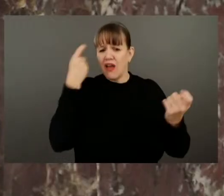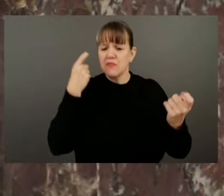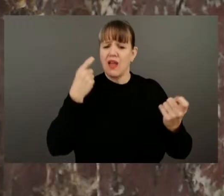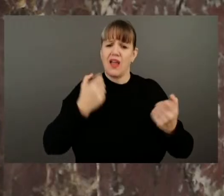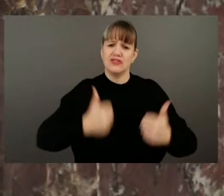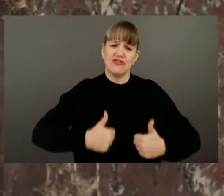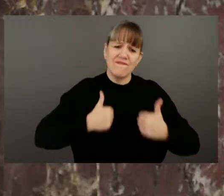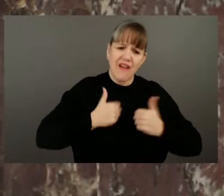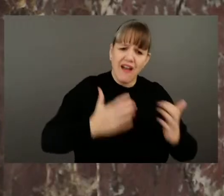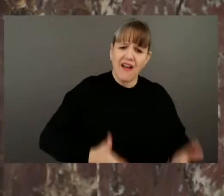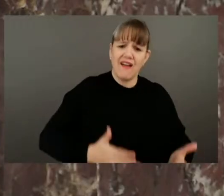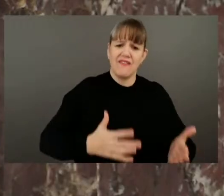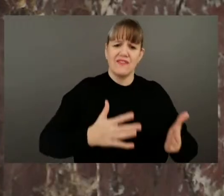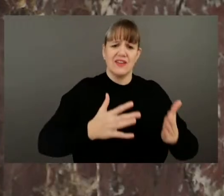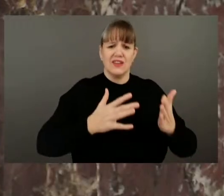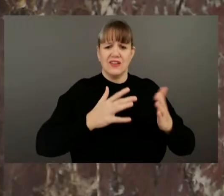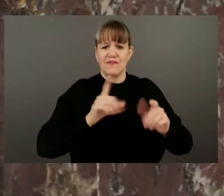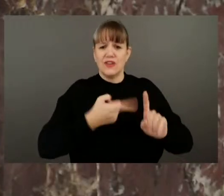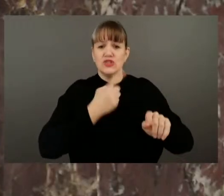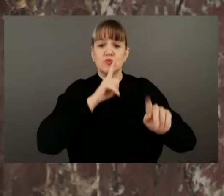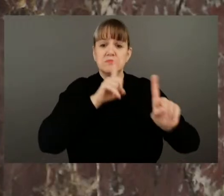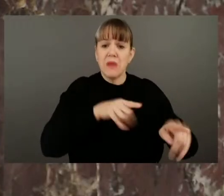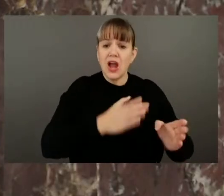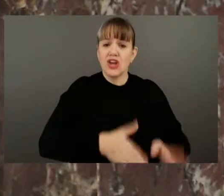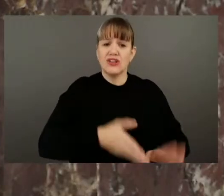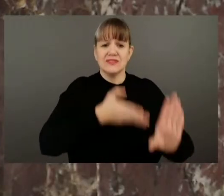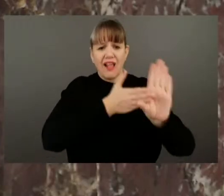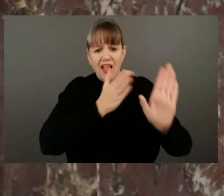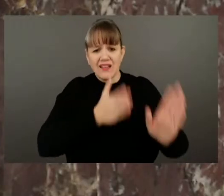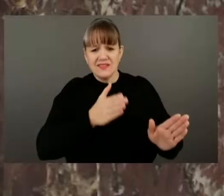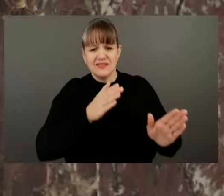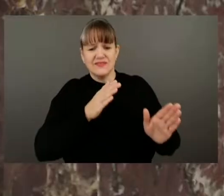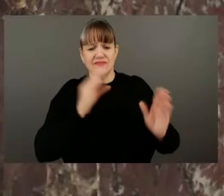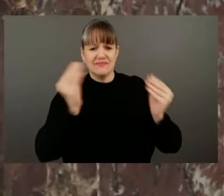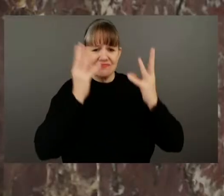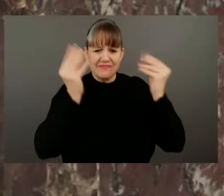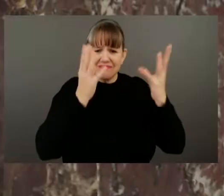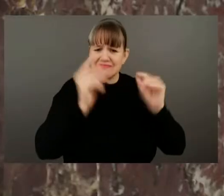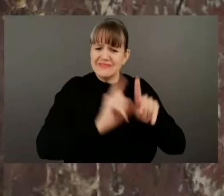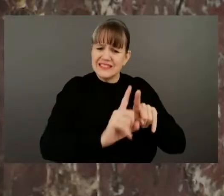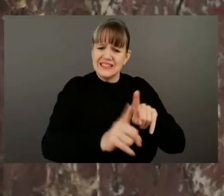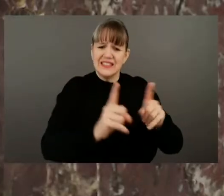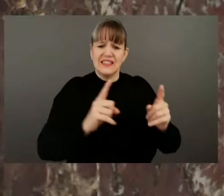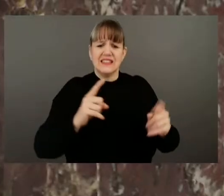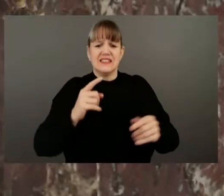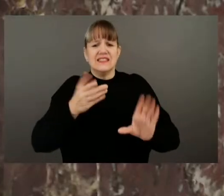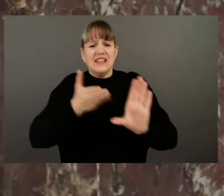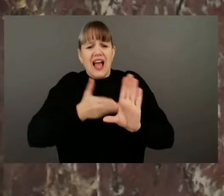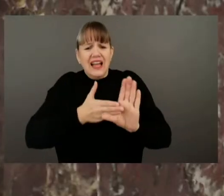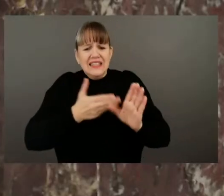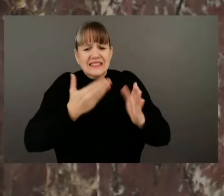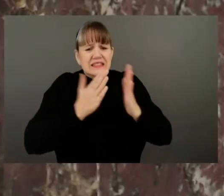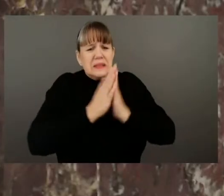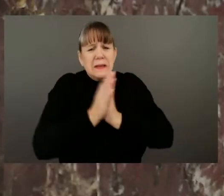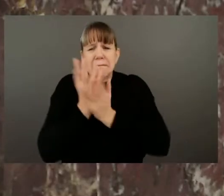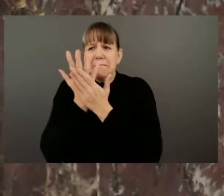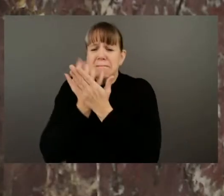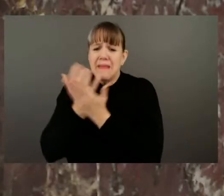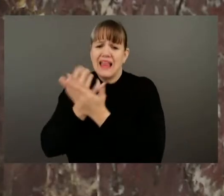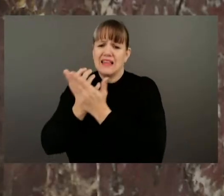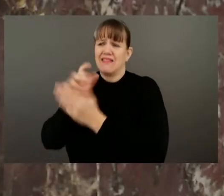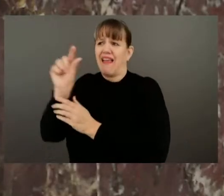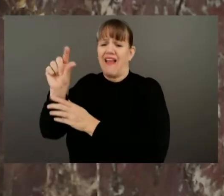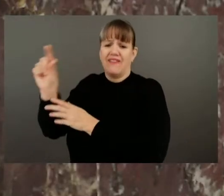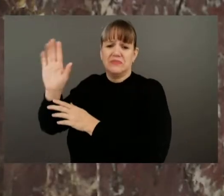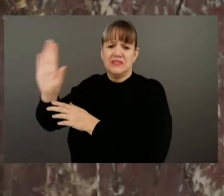Psychologists are begging this government not to barrel ahead with the HPOA rules. Mr. Speaker, will